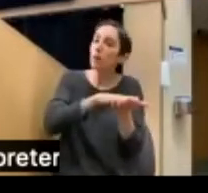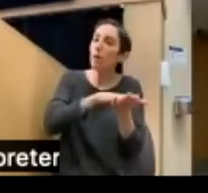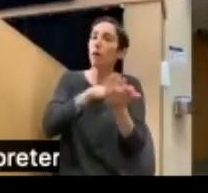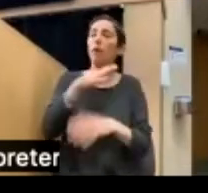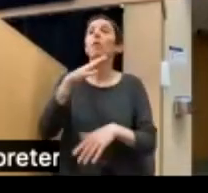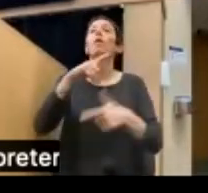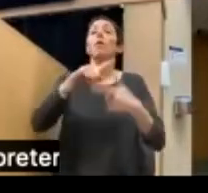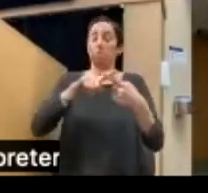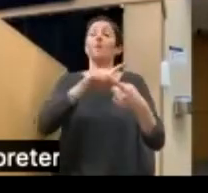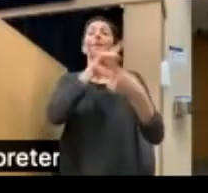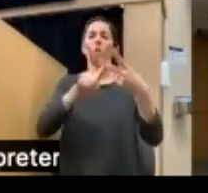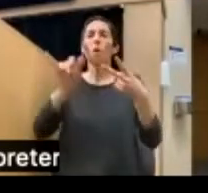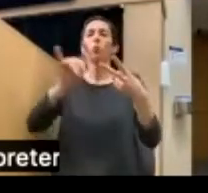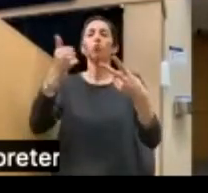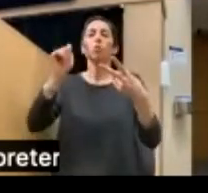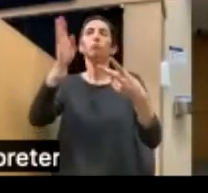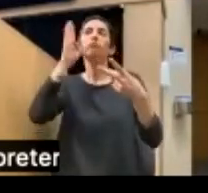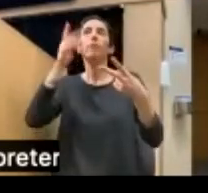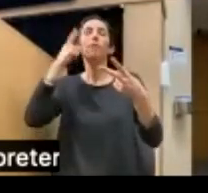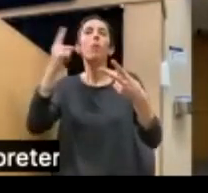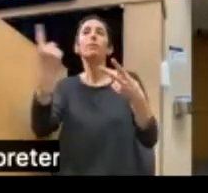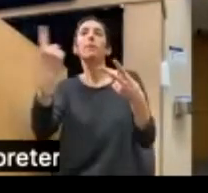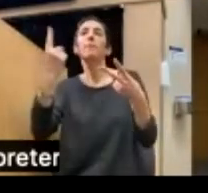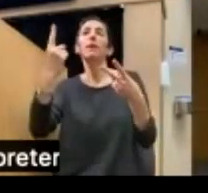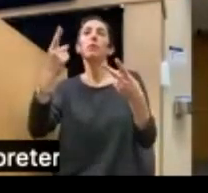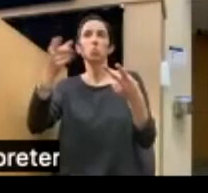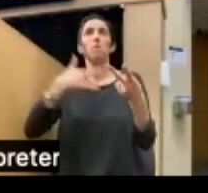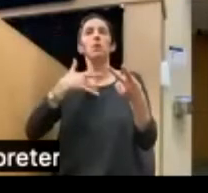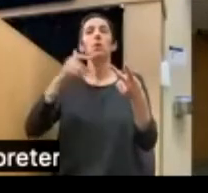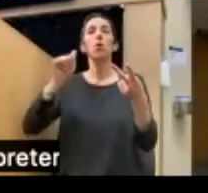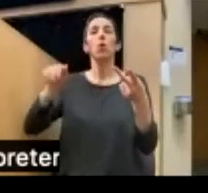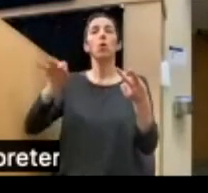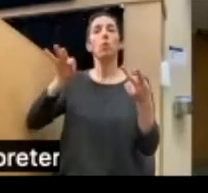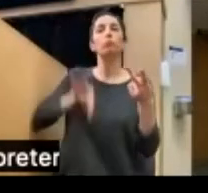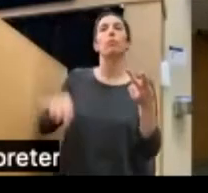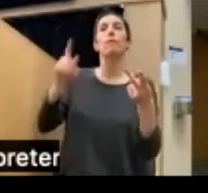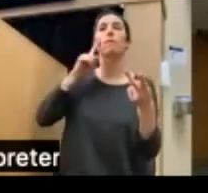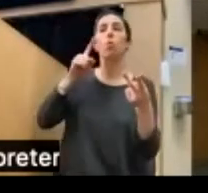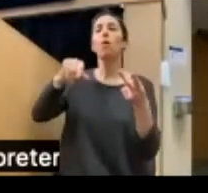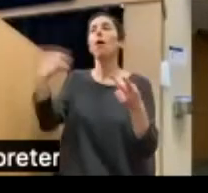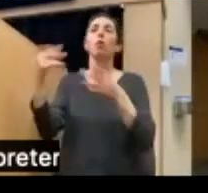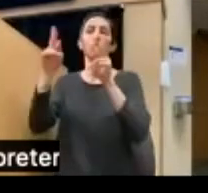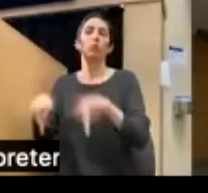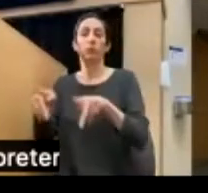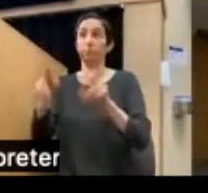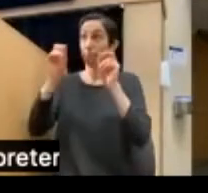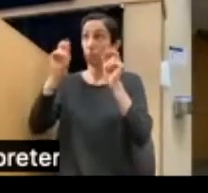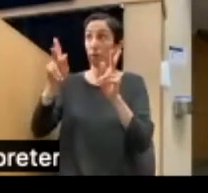of use to somebody that you know or that you want to teach someone else, so jot it down for them too. Does that sound